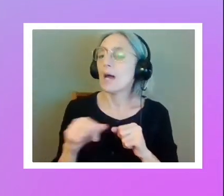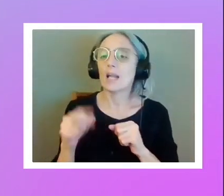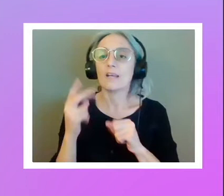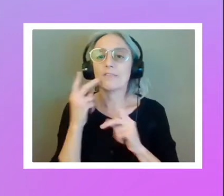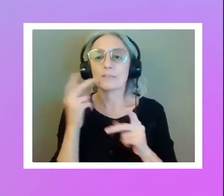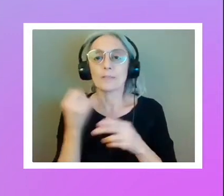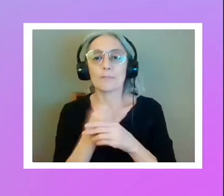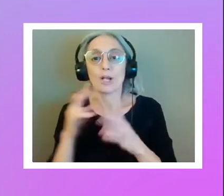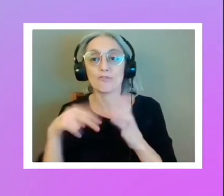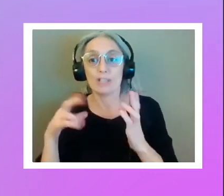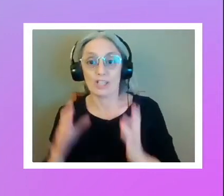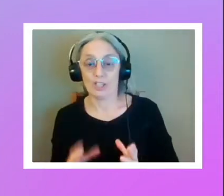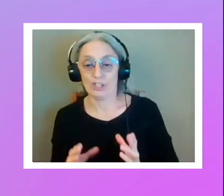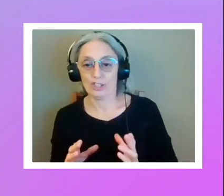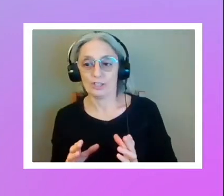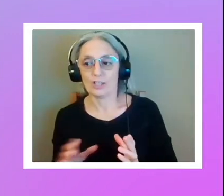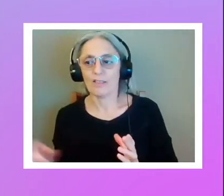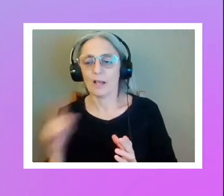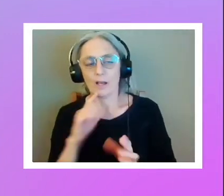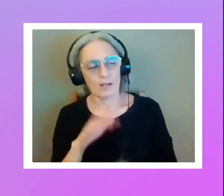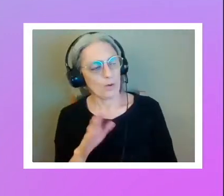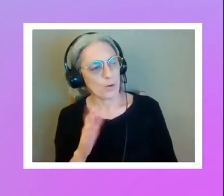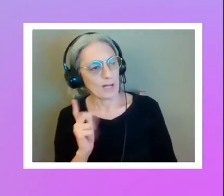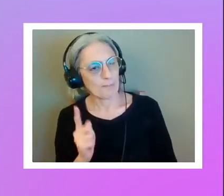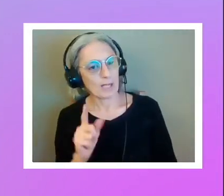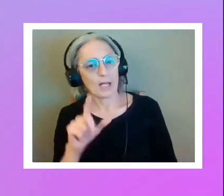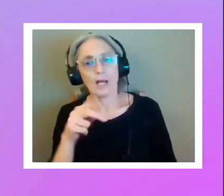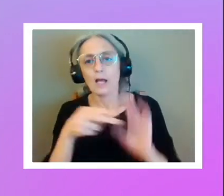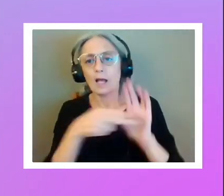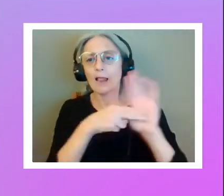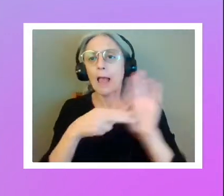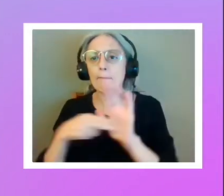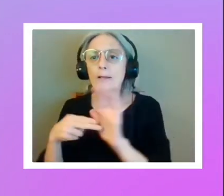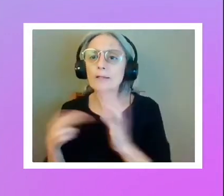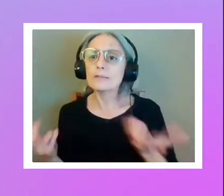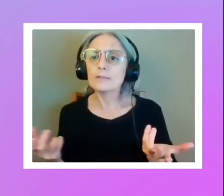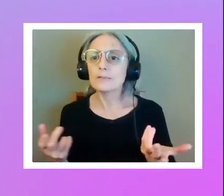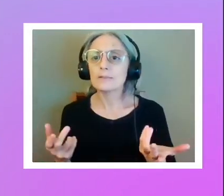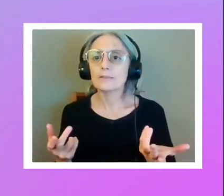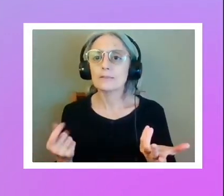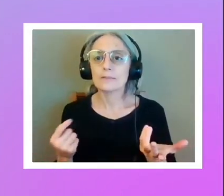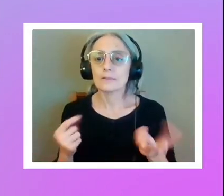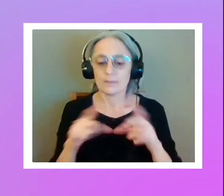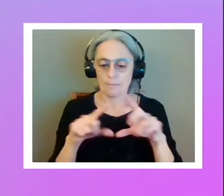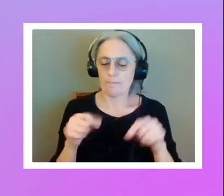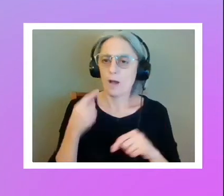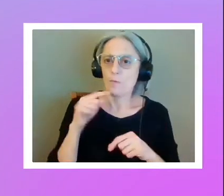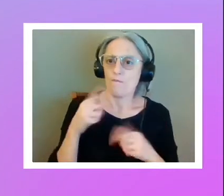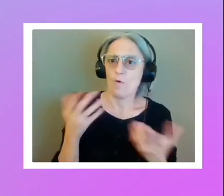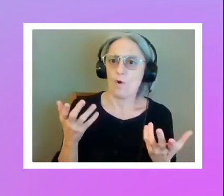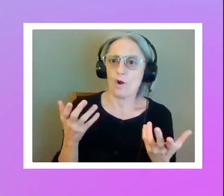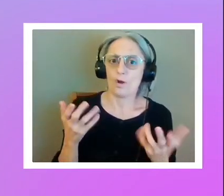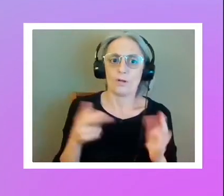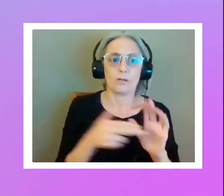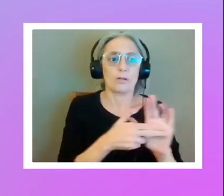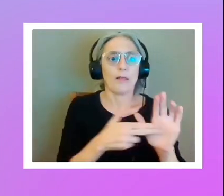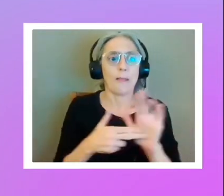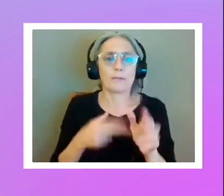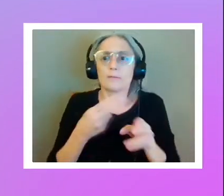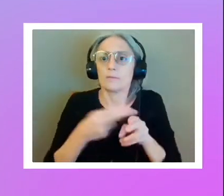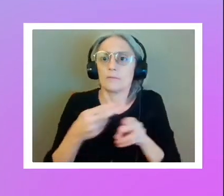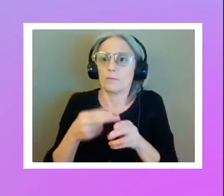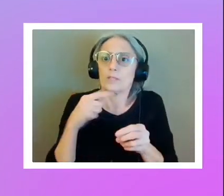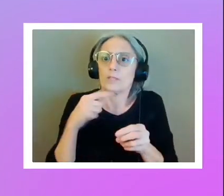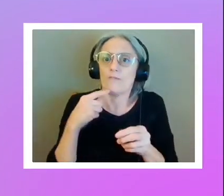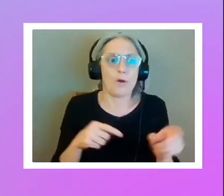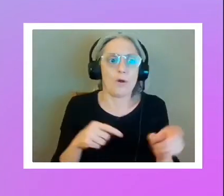that labels are missing on these buttons. labels are missing on the buttons